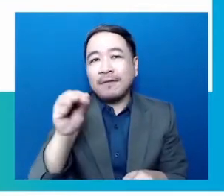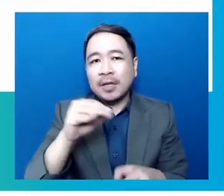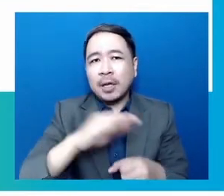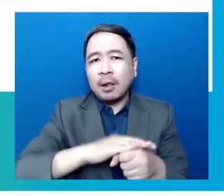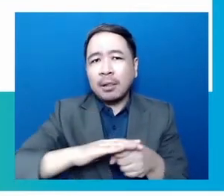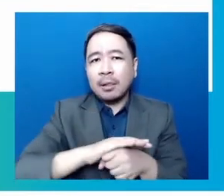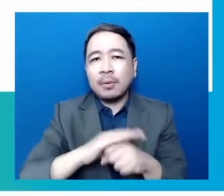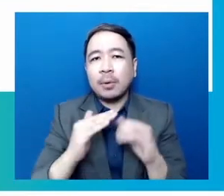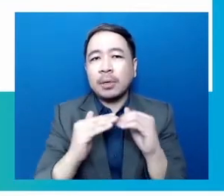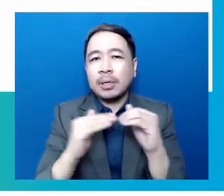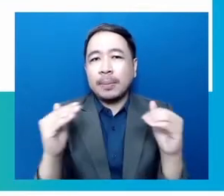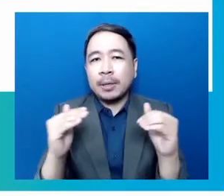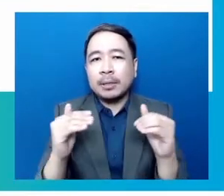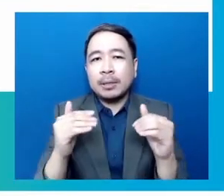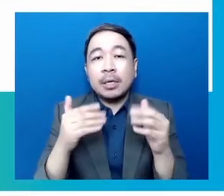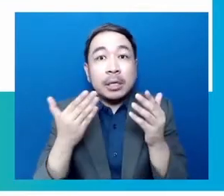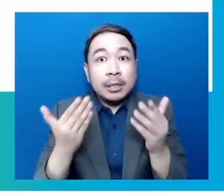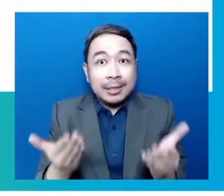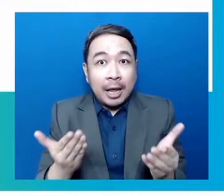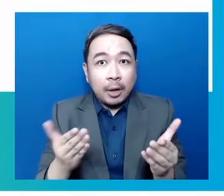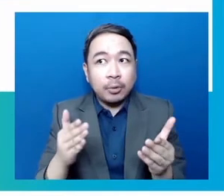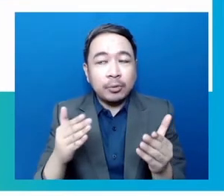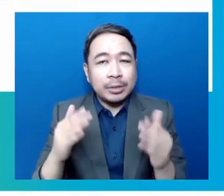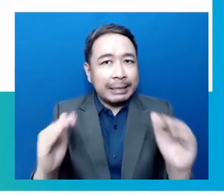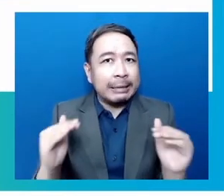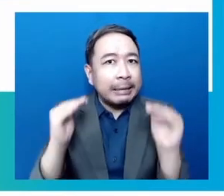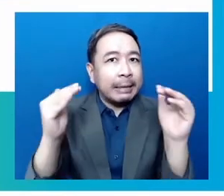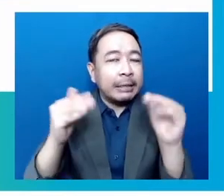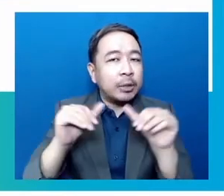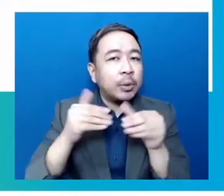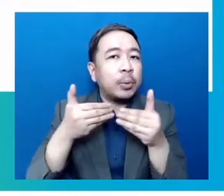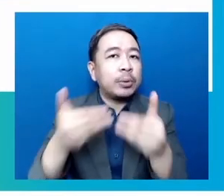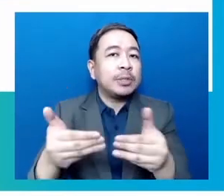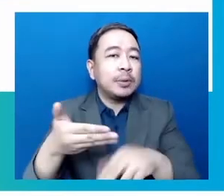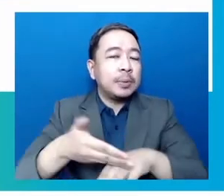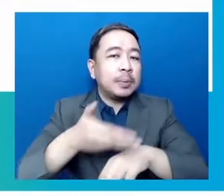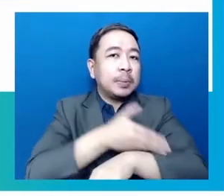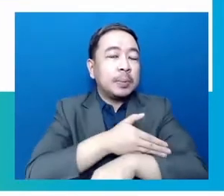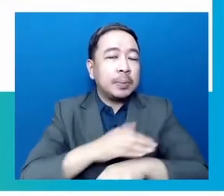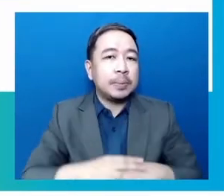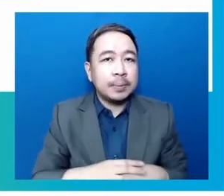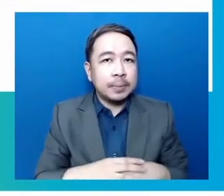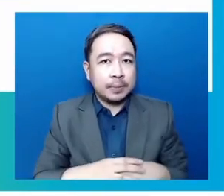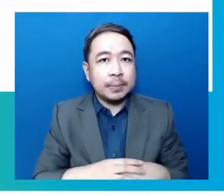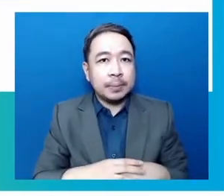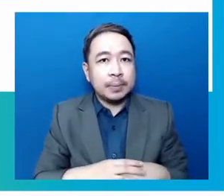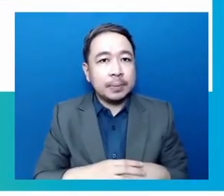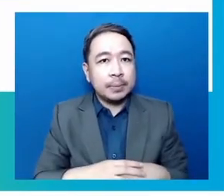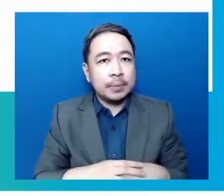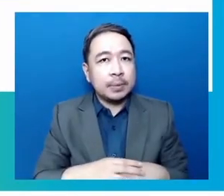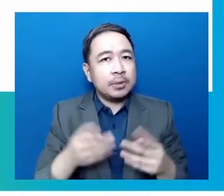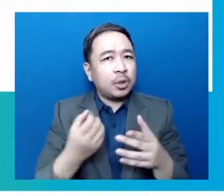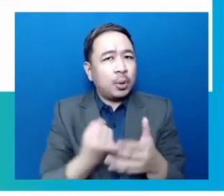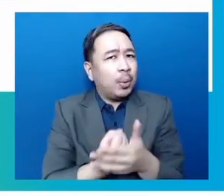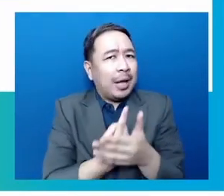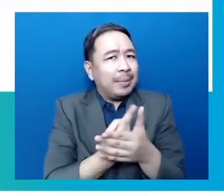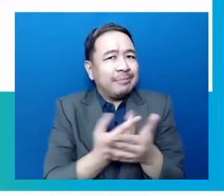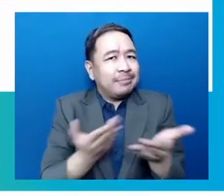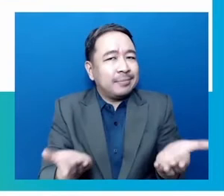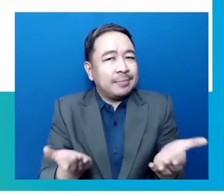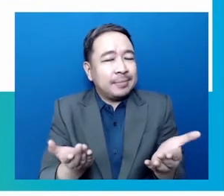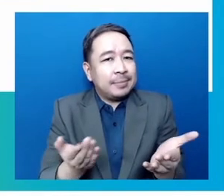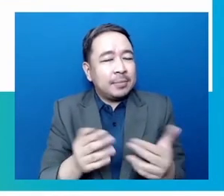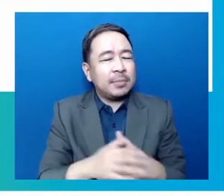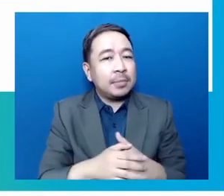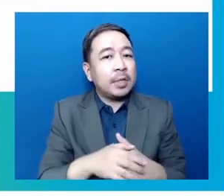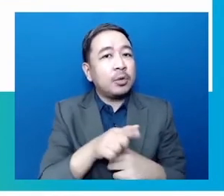are now in hide. So, you know, what could be happened? These farmers